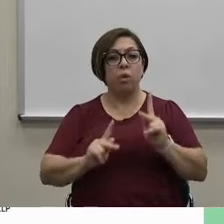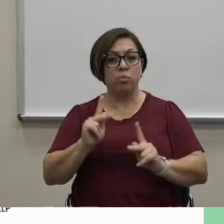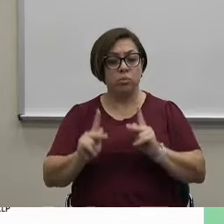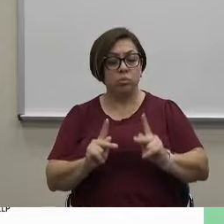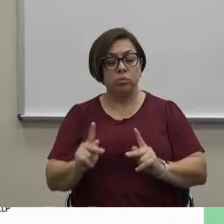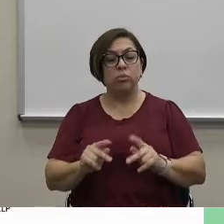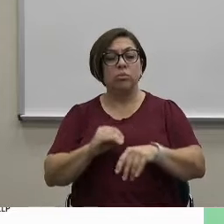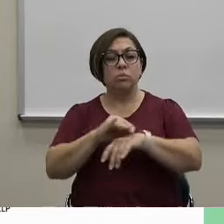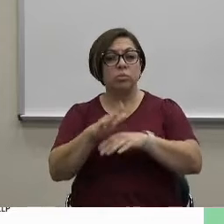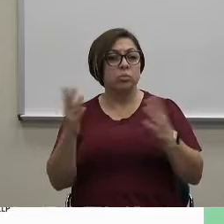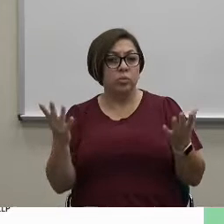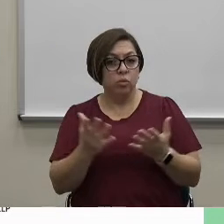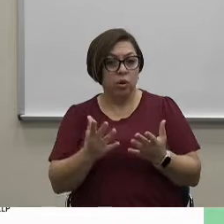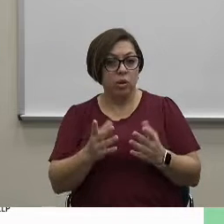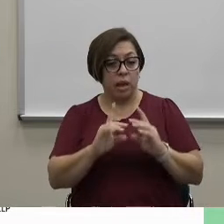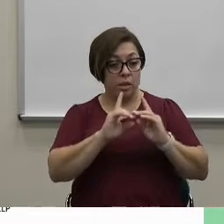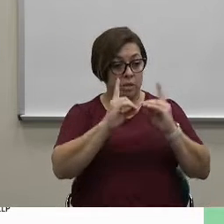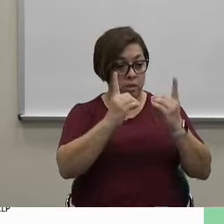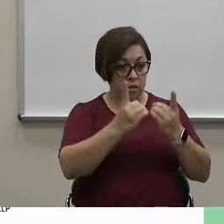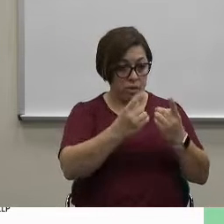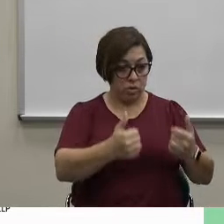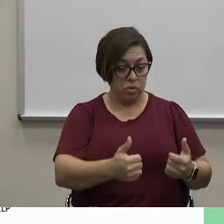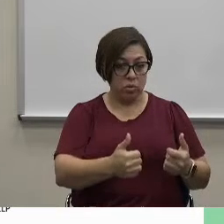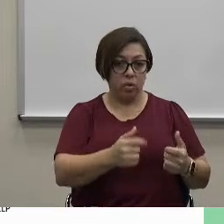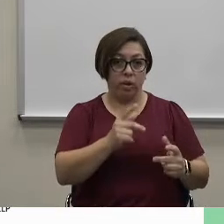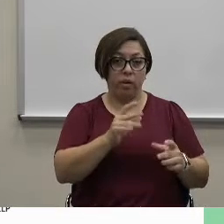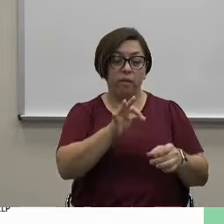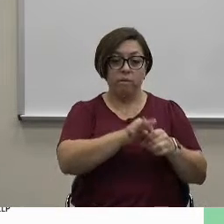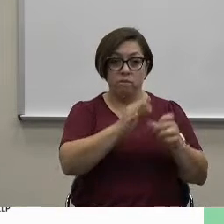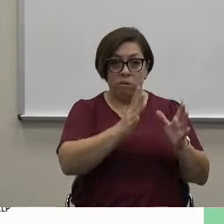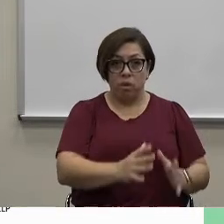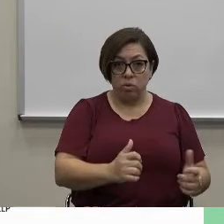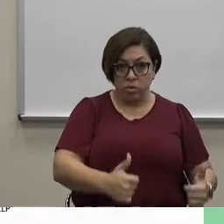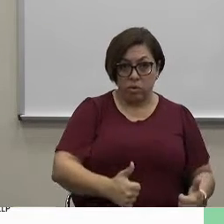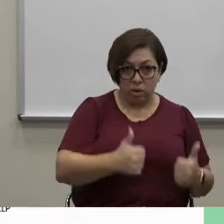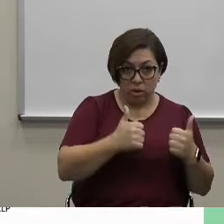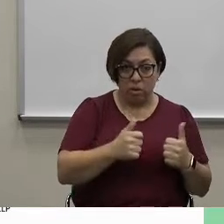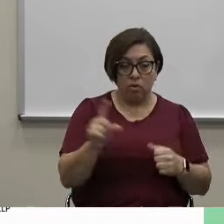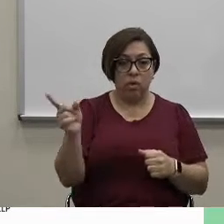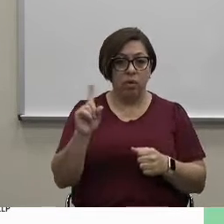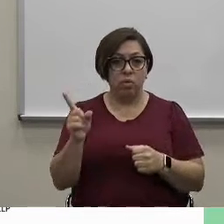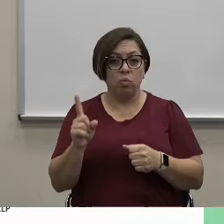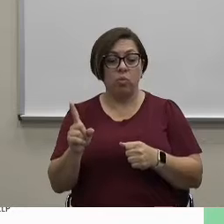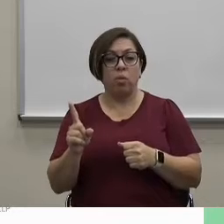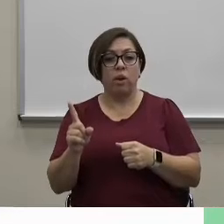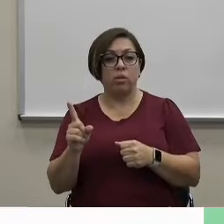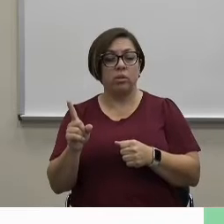affecting is what district do voters live in and where a candidate's district is.